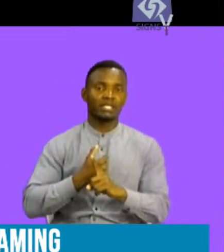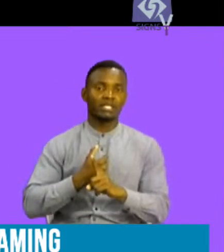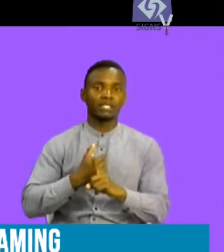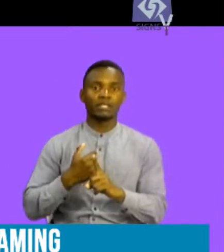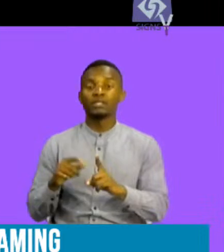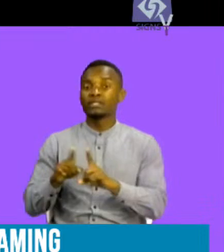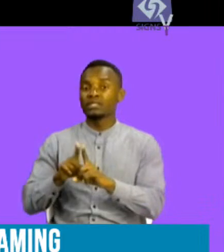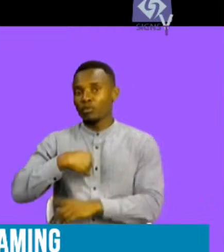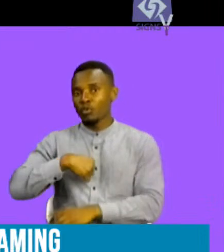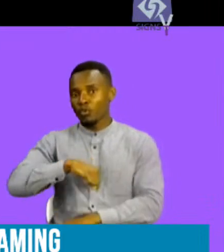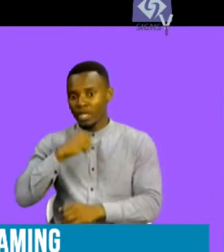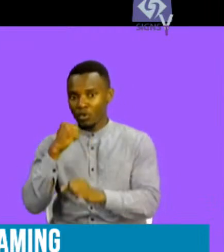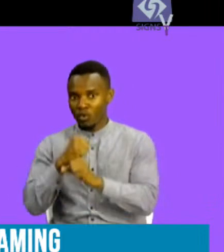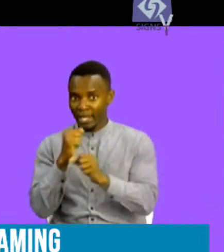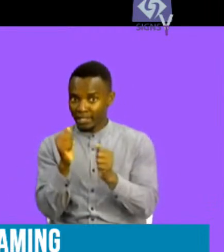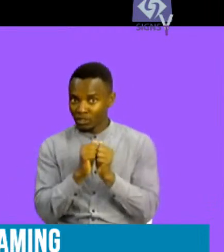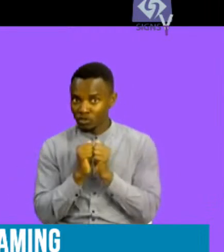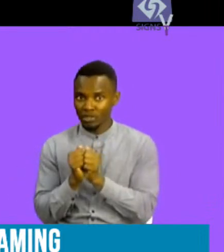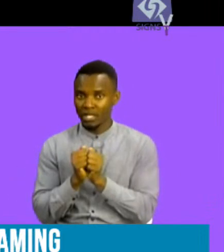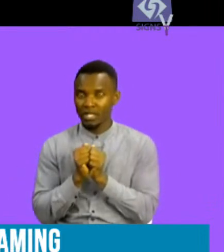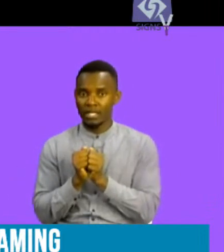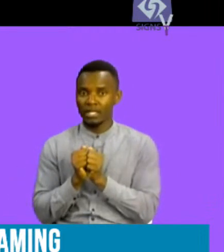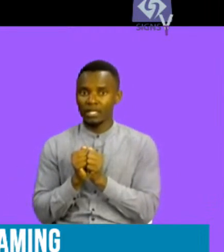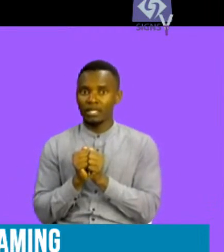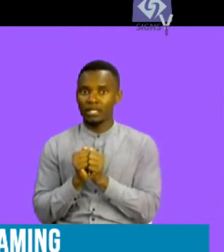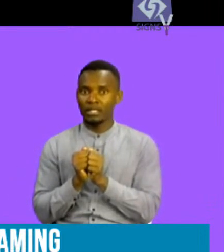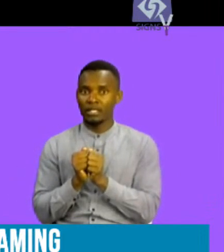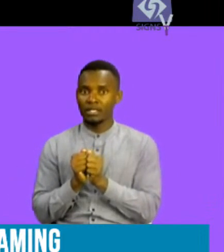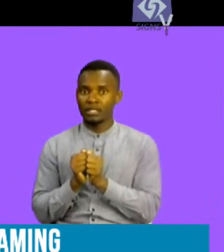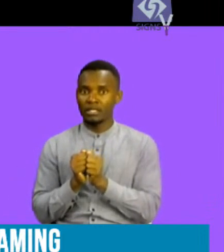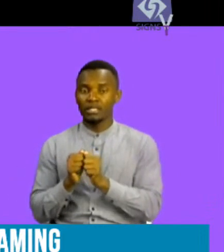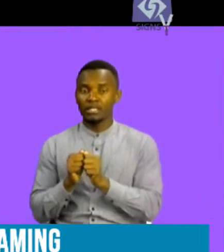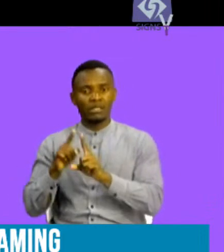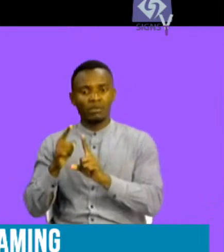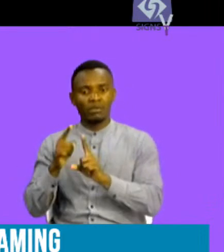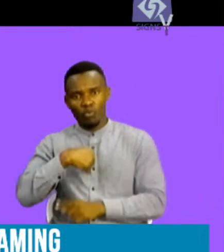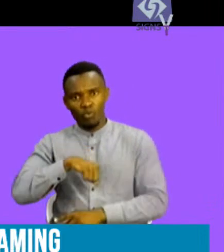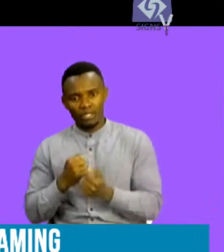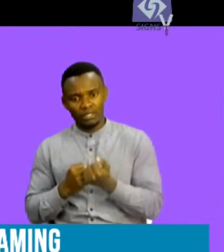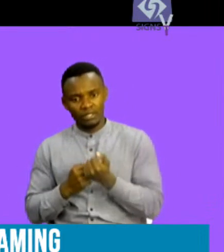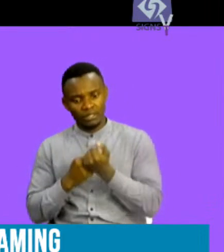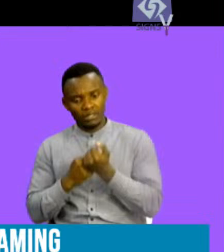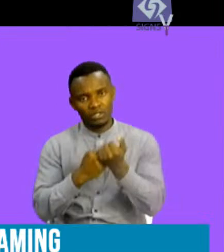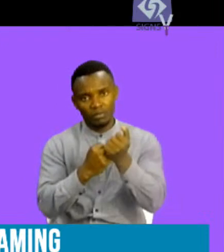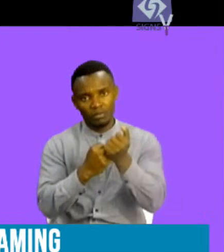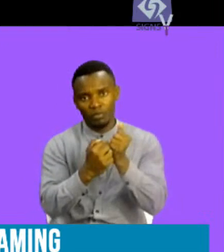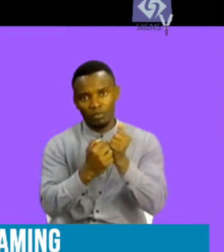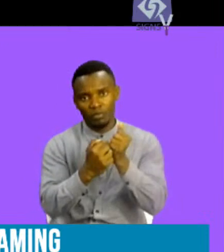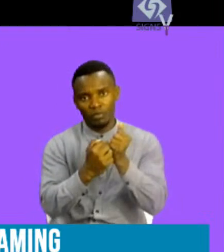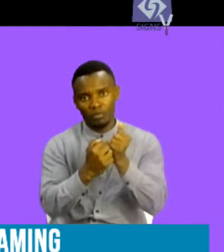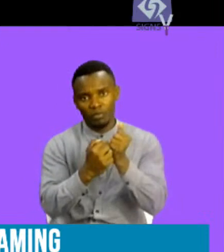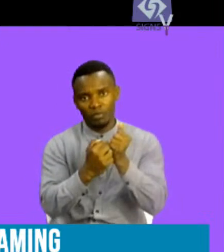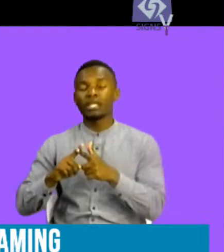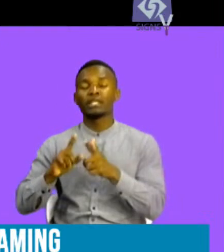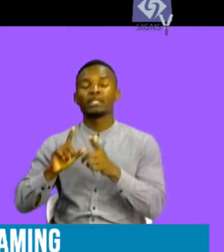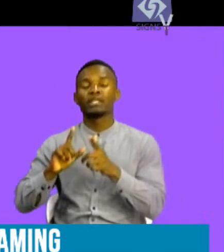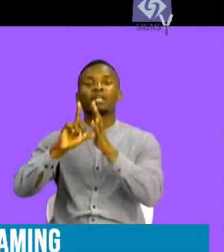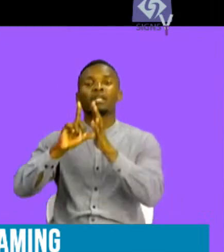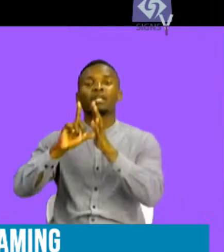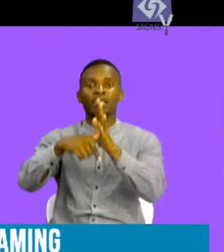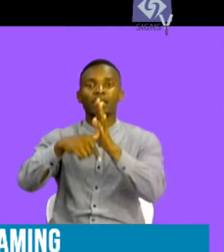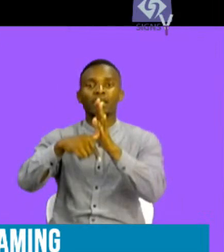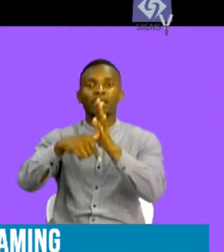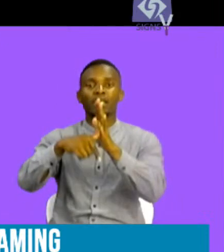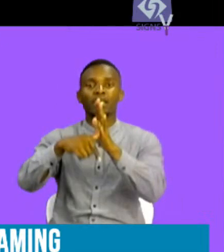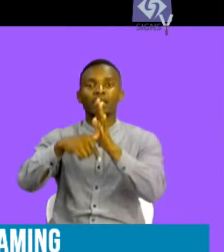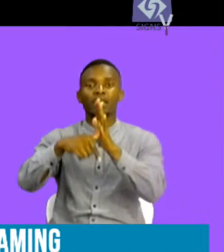as a teamwork, so that when you do the other side, the other one is on the other side. By the end of the day, this will come to one point,